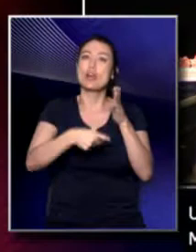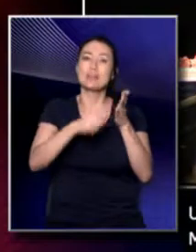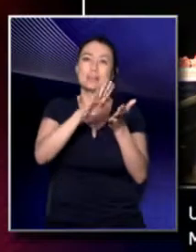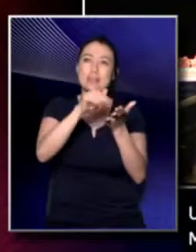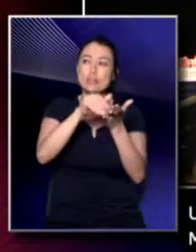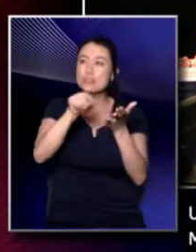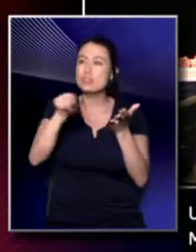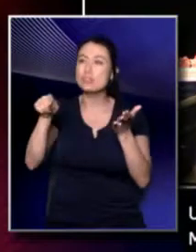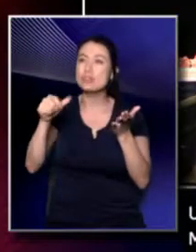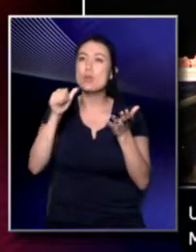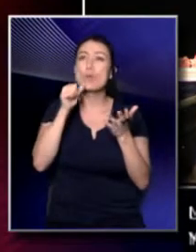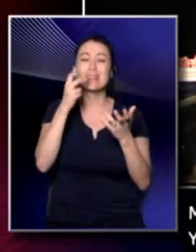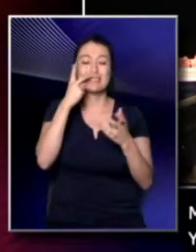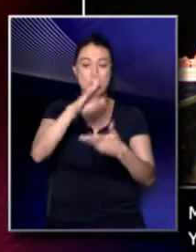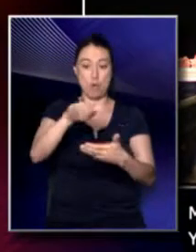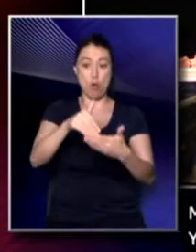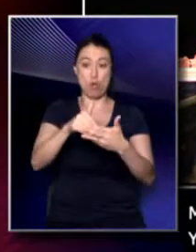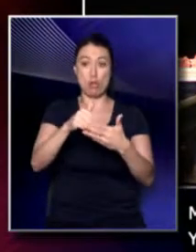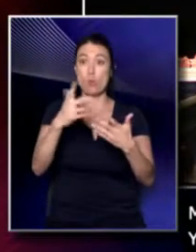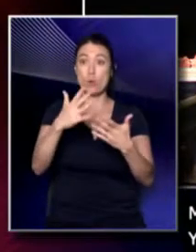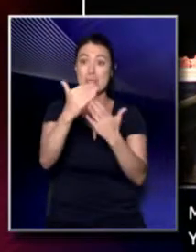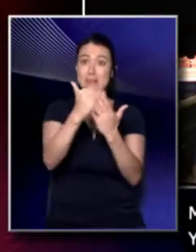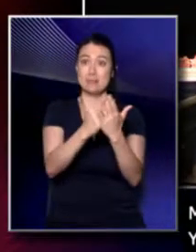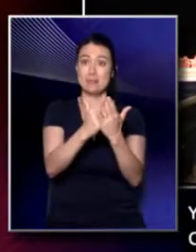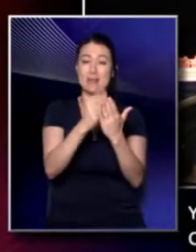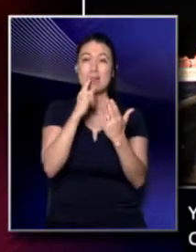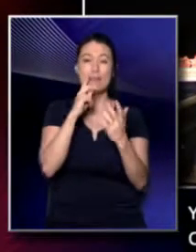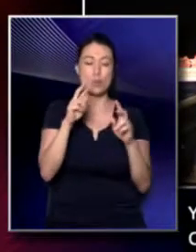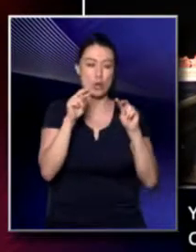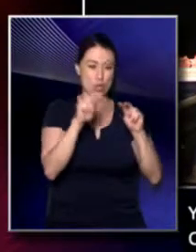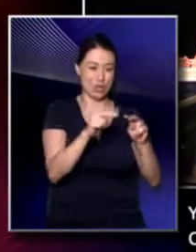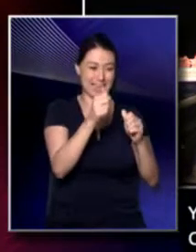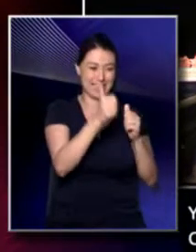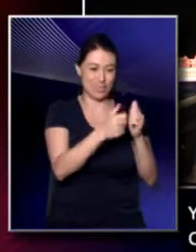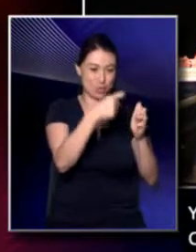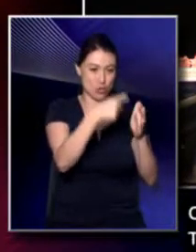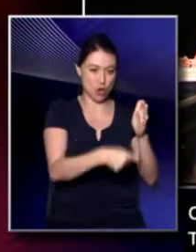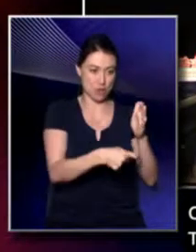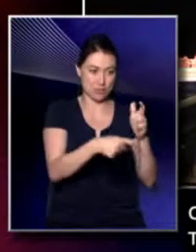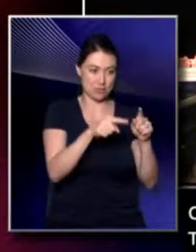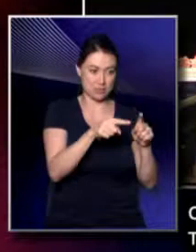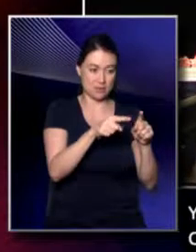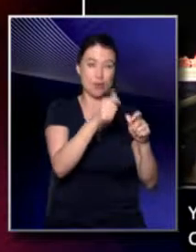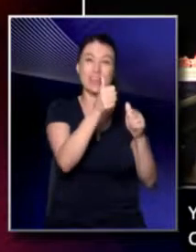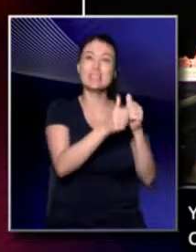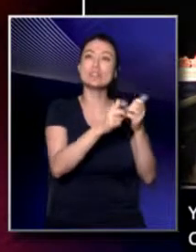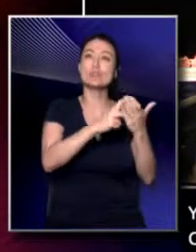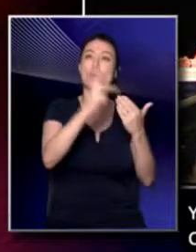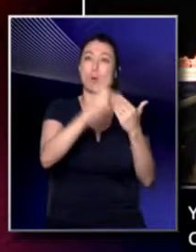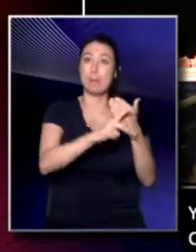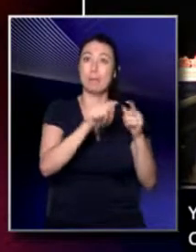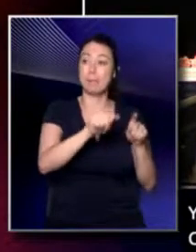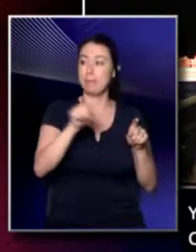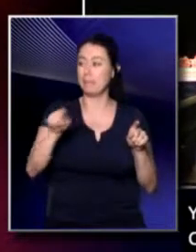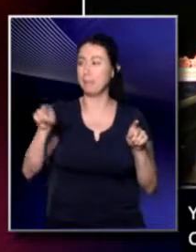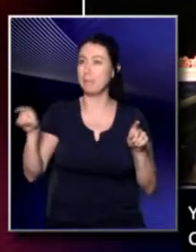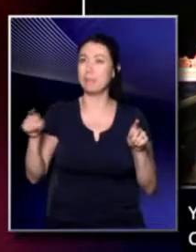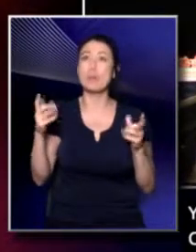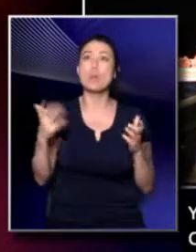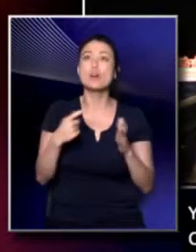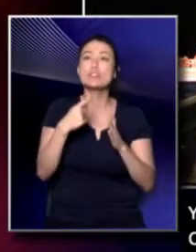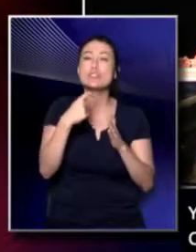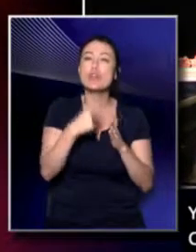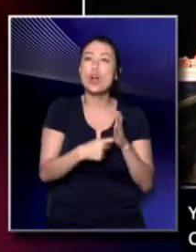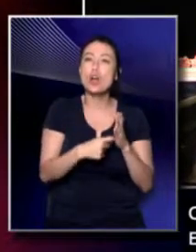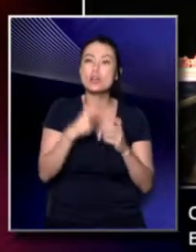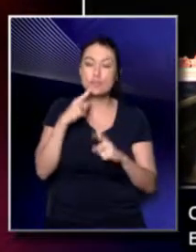they're all listed, and then you're going to want to start looking at each cost center across each program, right? So what's the cost center